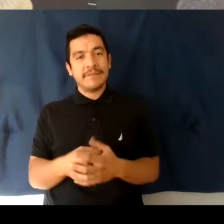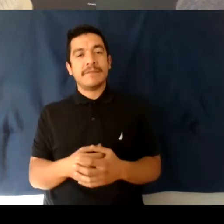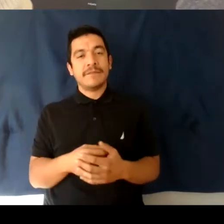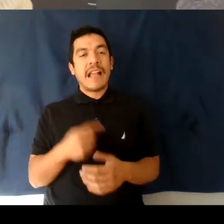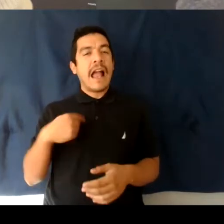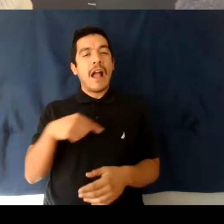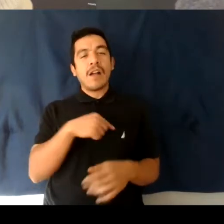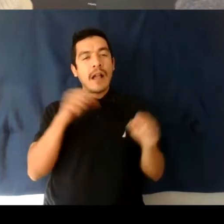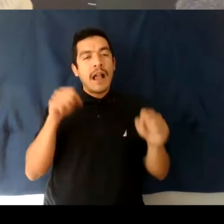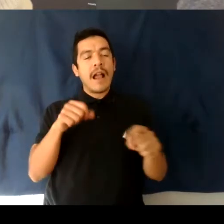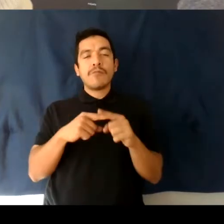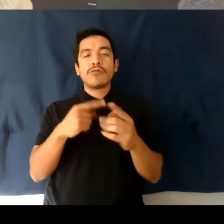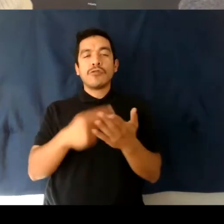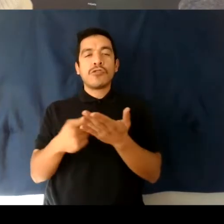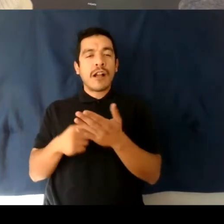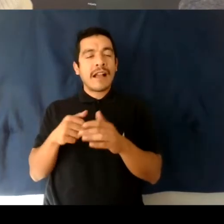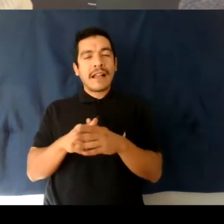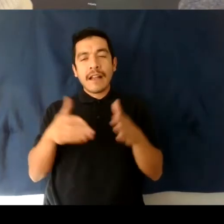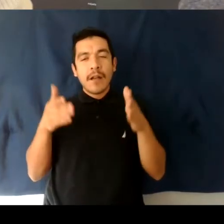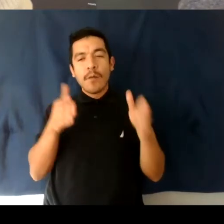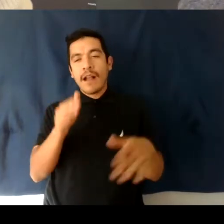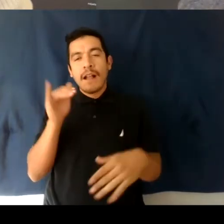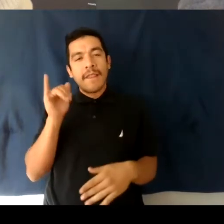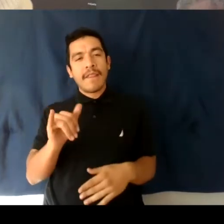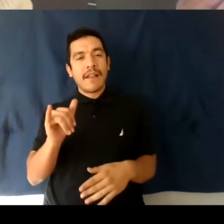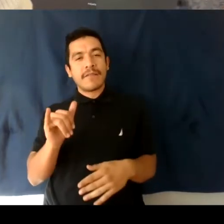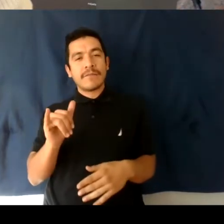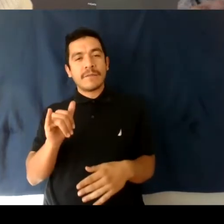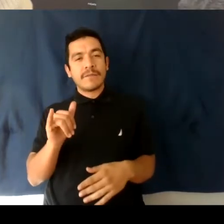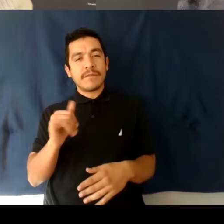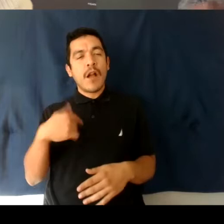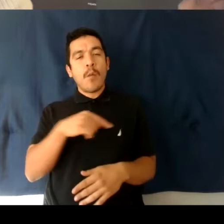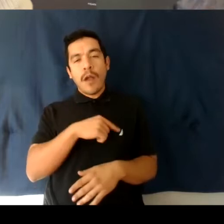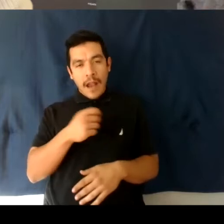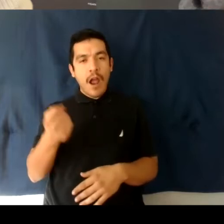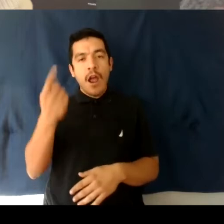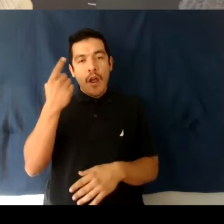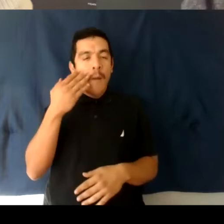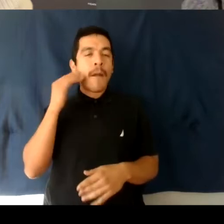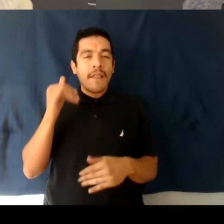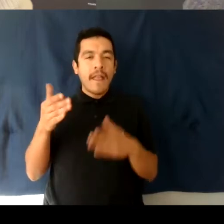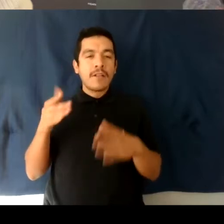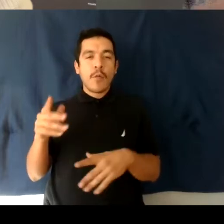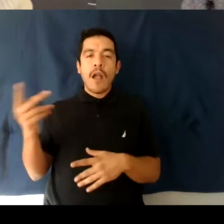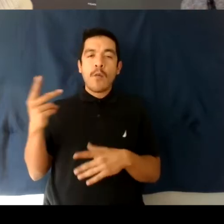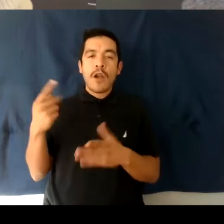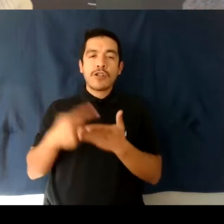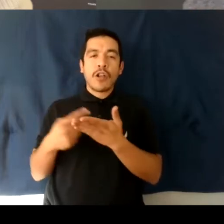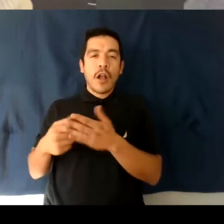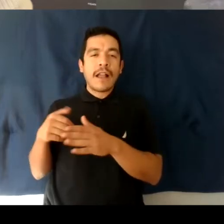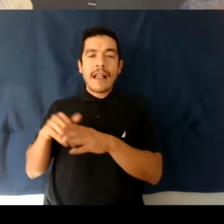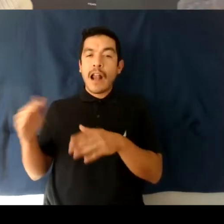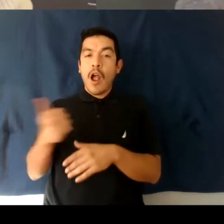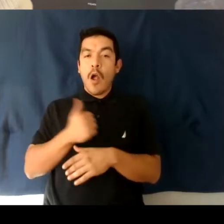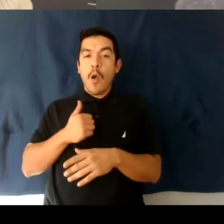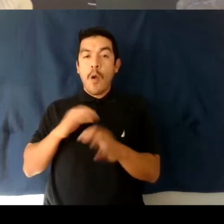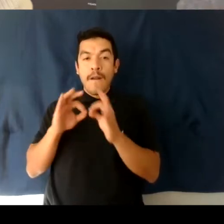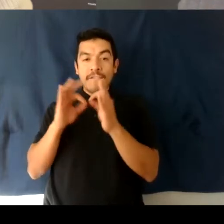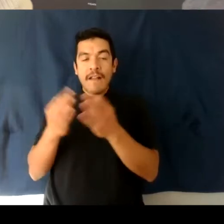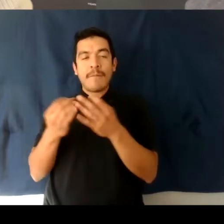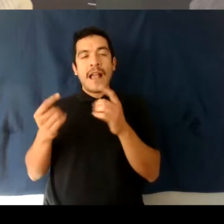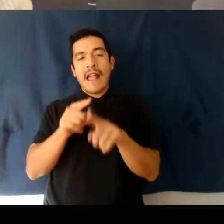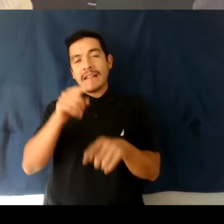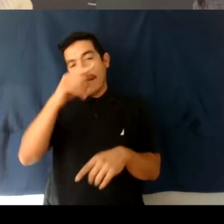we were able to talk in a way that was, that we understood, because that is the way we talk within our own families as Black